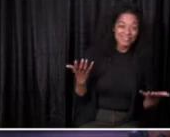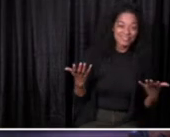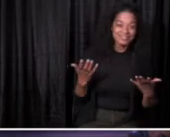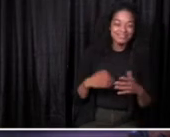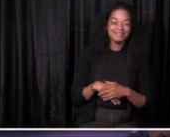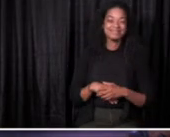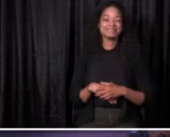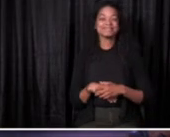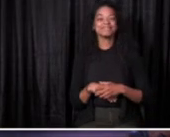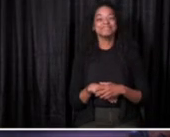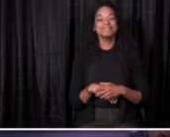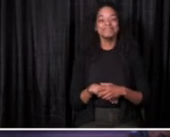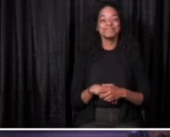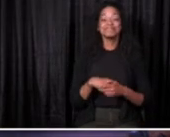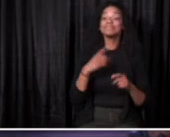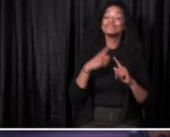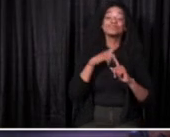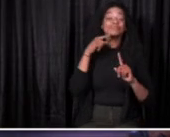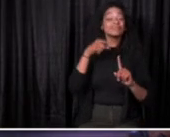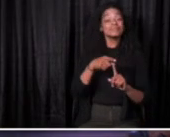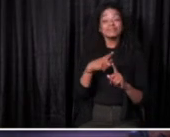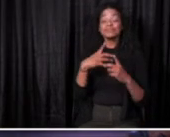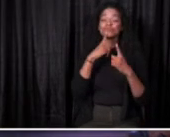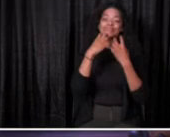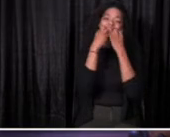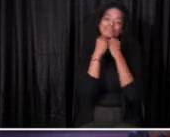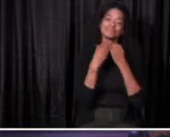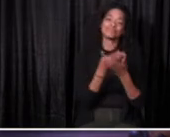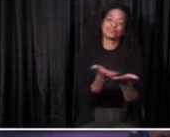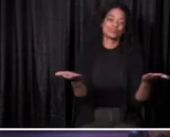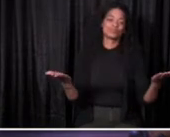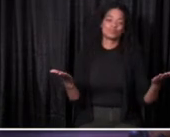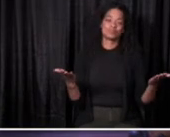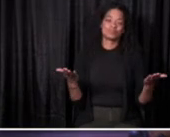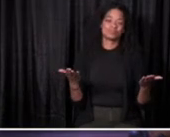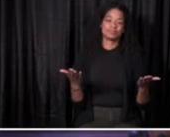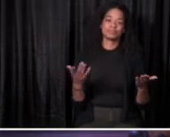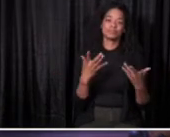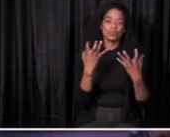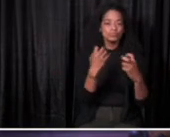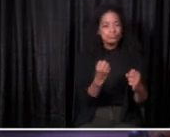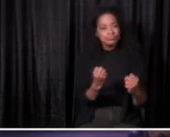But they care for you with a deep and profound love.